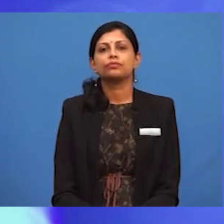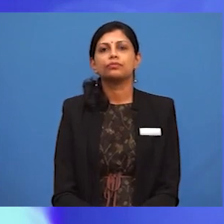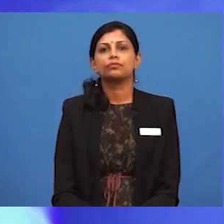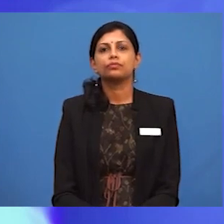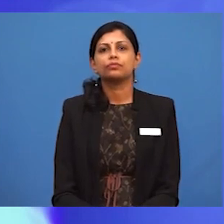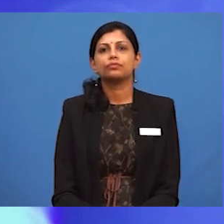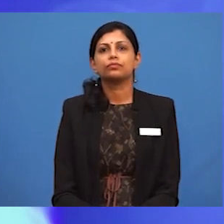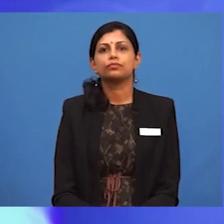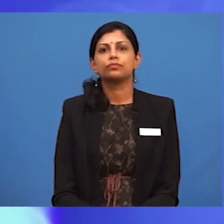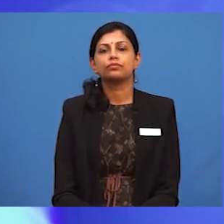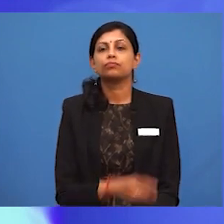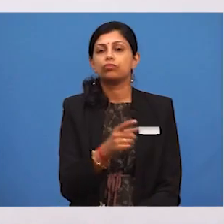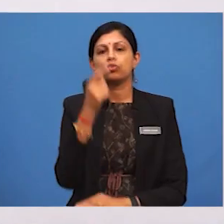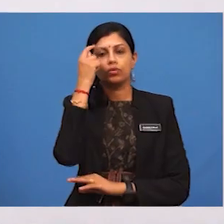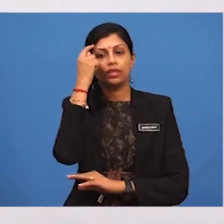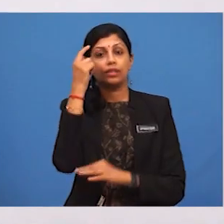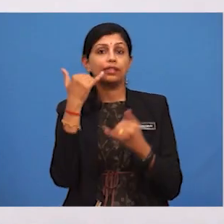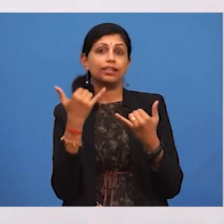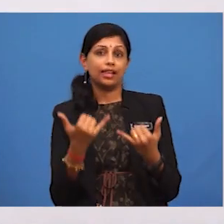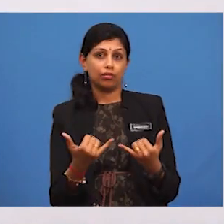I will give you some time to think.